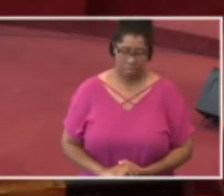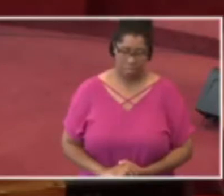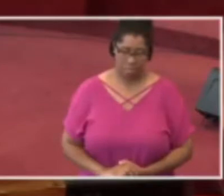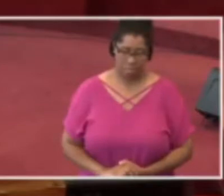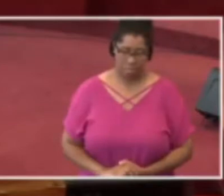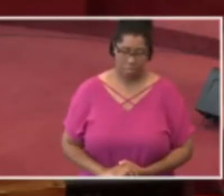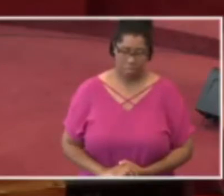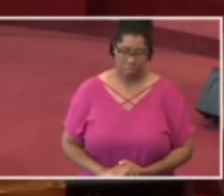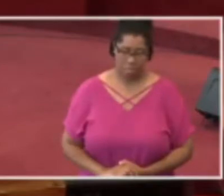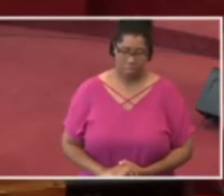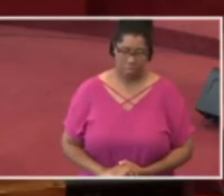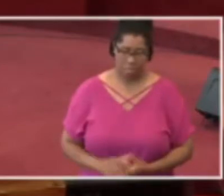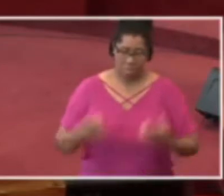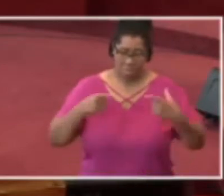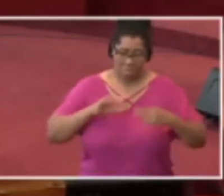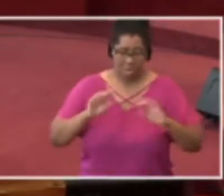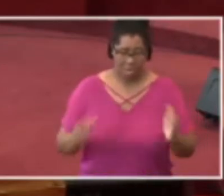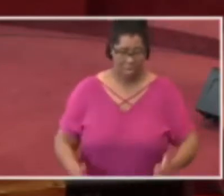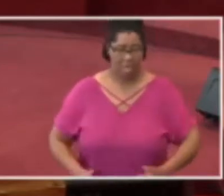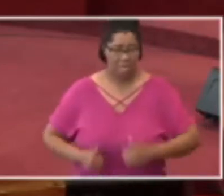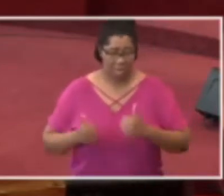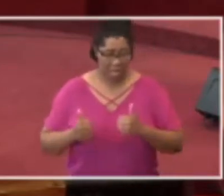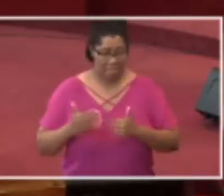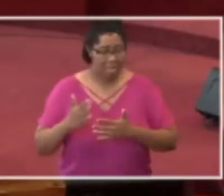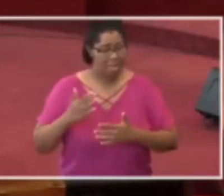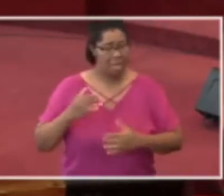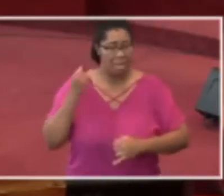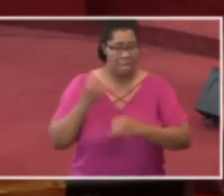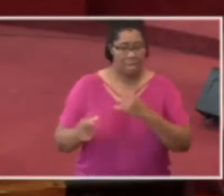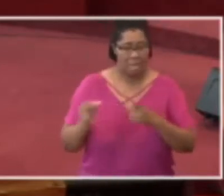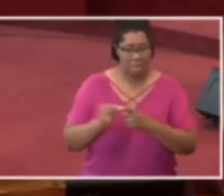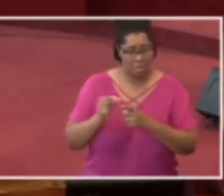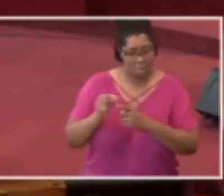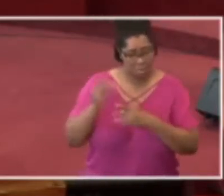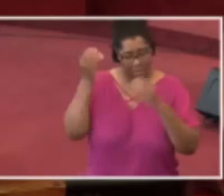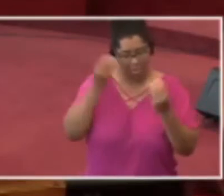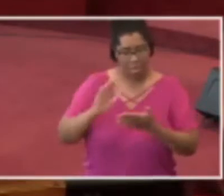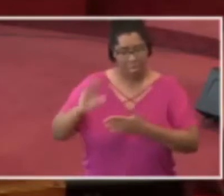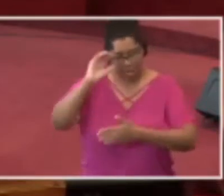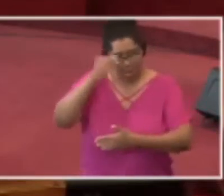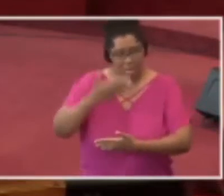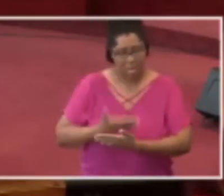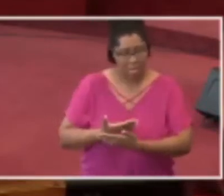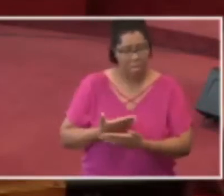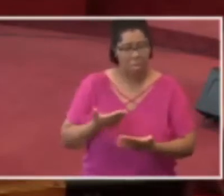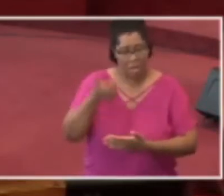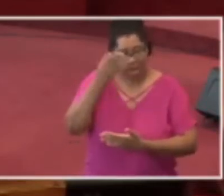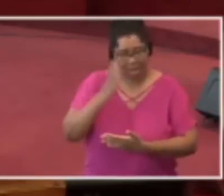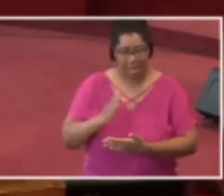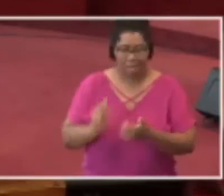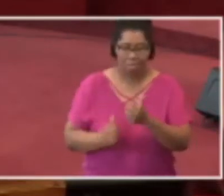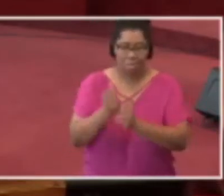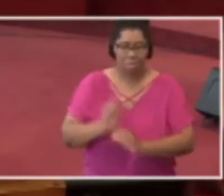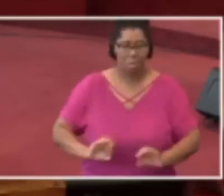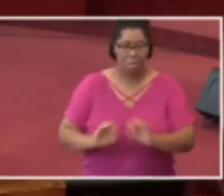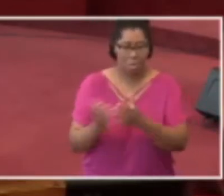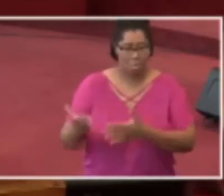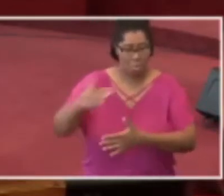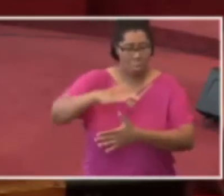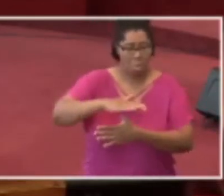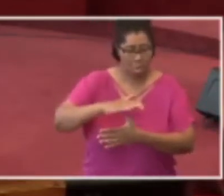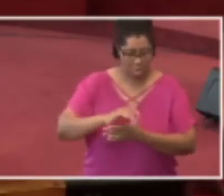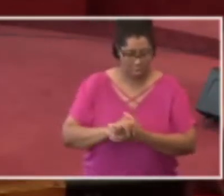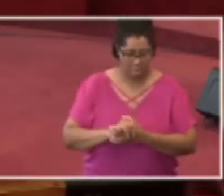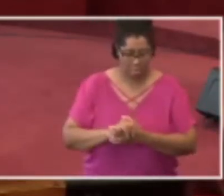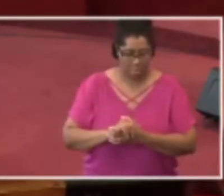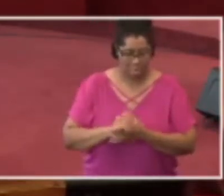temporal to time eternal, David gave his final words to his son Solomon to make God a priority, saying, "I am going the way of all